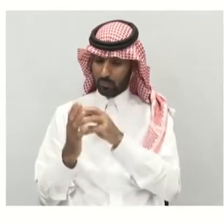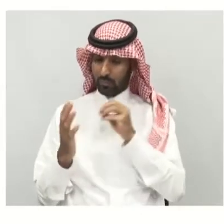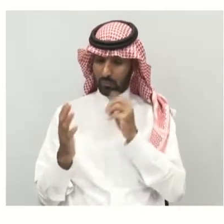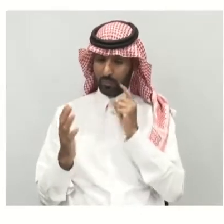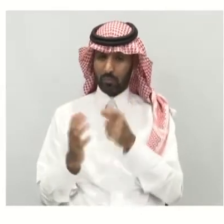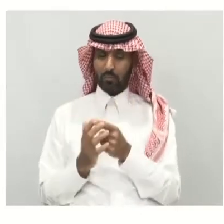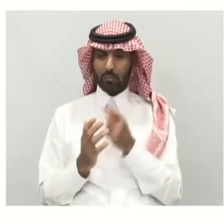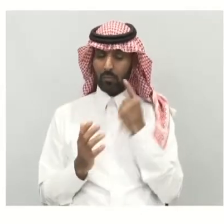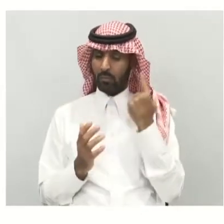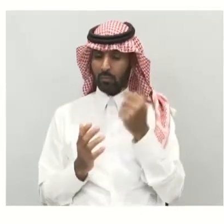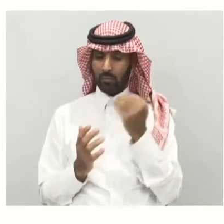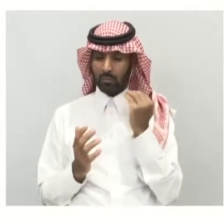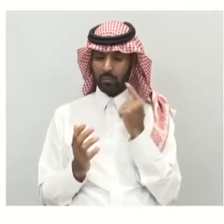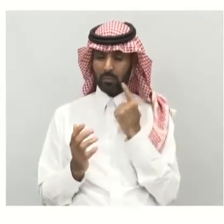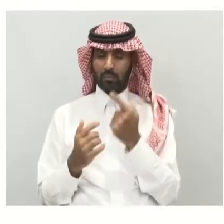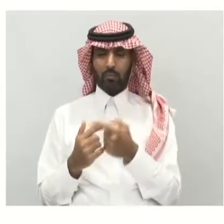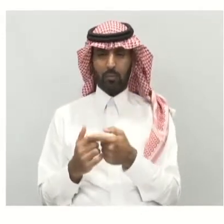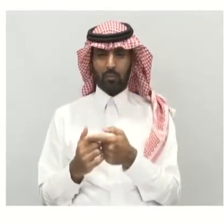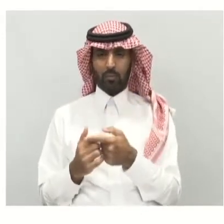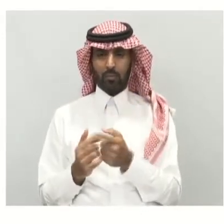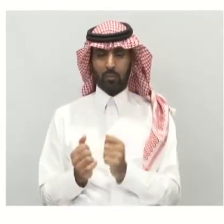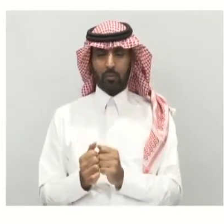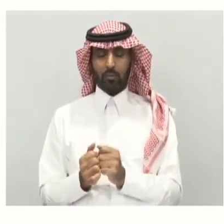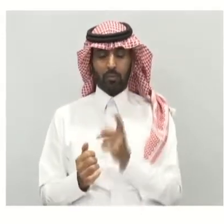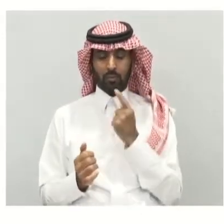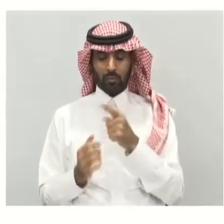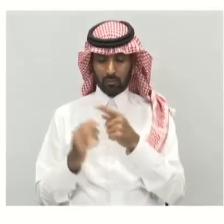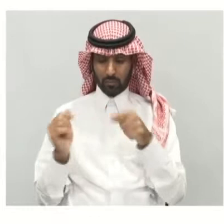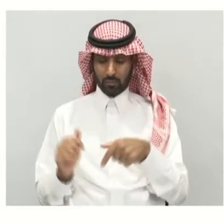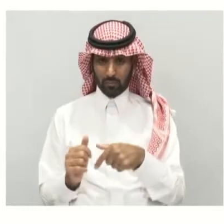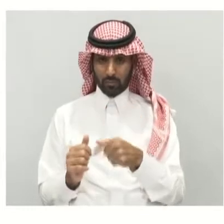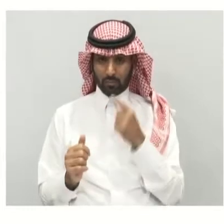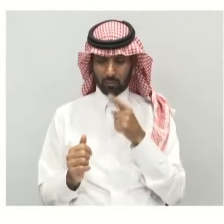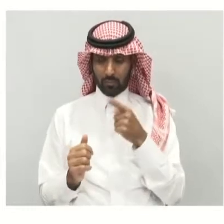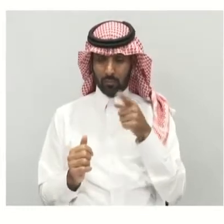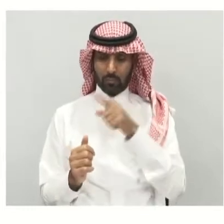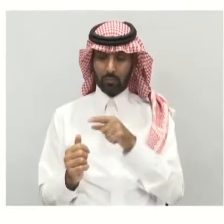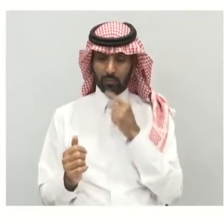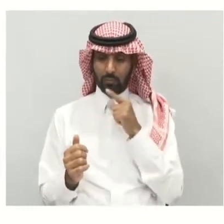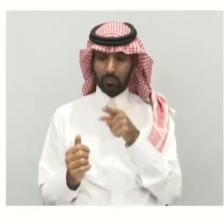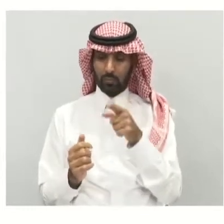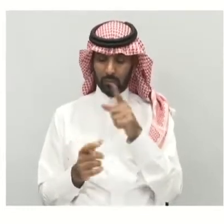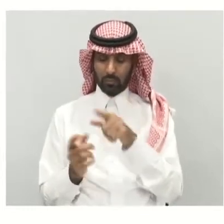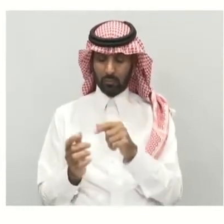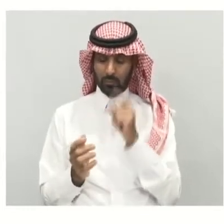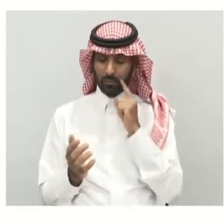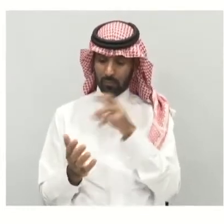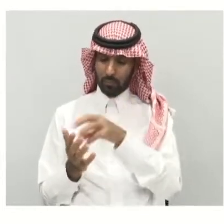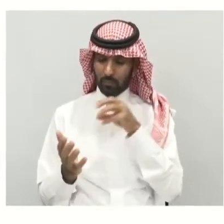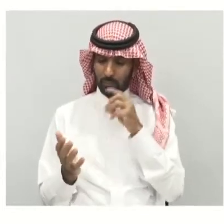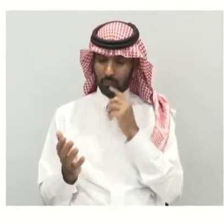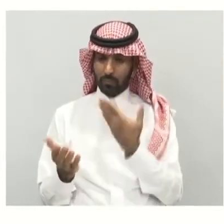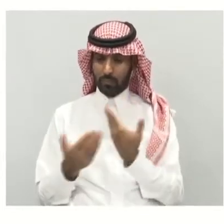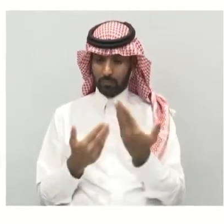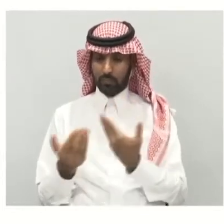and also answer questions related to the text. Okay, we will have some questions and we will answer it based on the text. We will